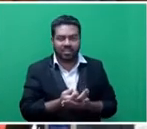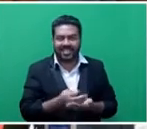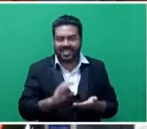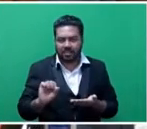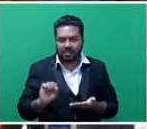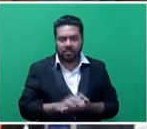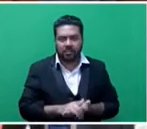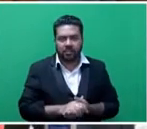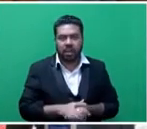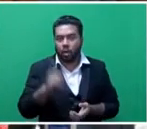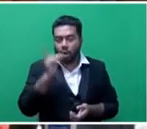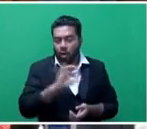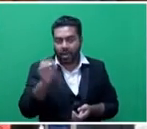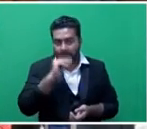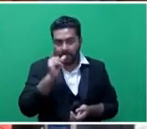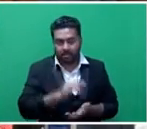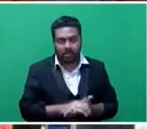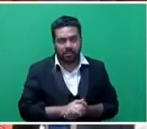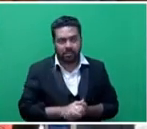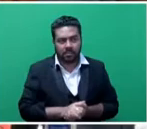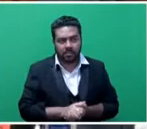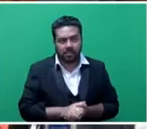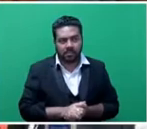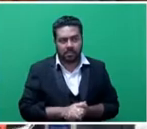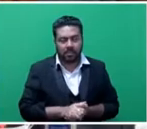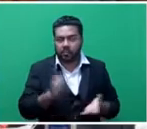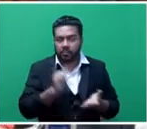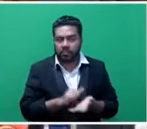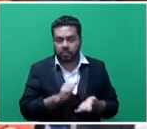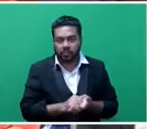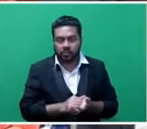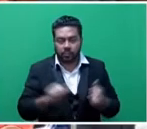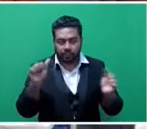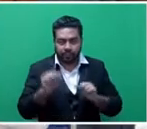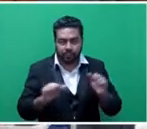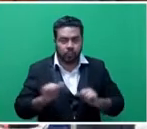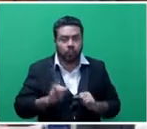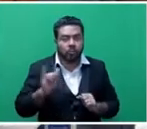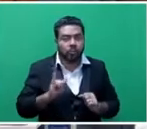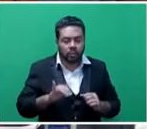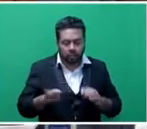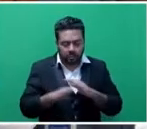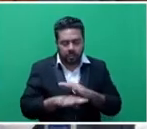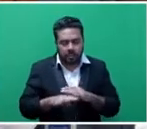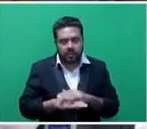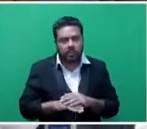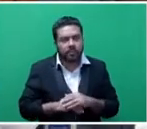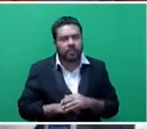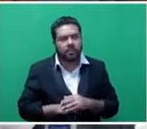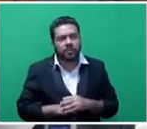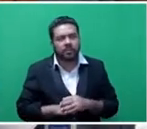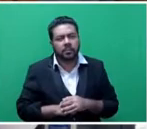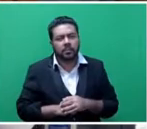auditors are unable to obtain a sufficient appropriate audit evidence on which to base their opinion, but the auditor concludes